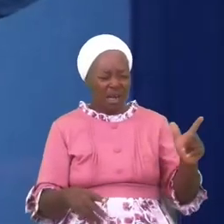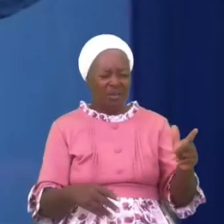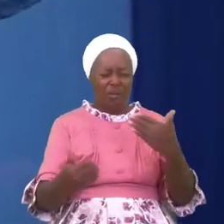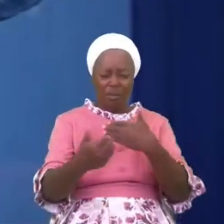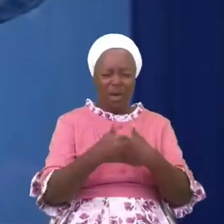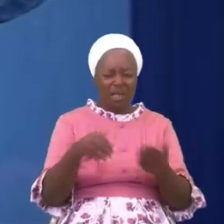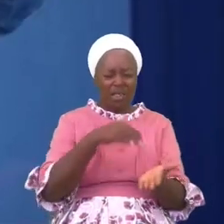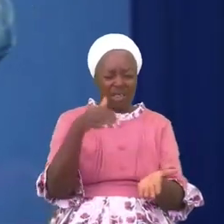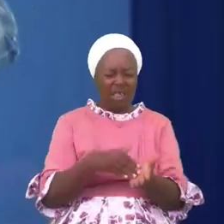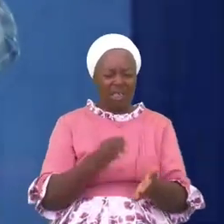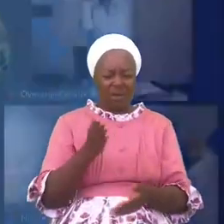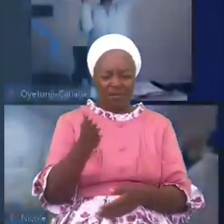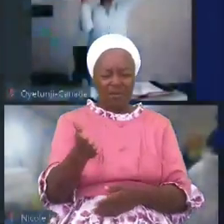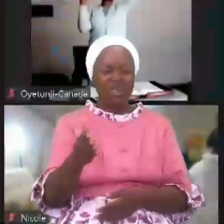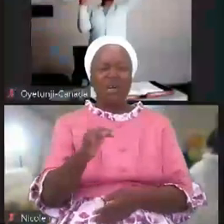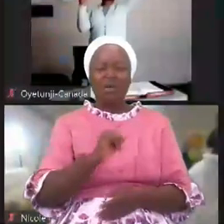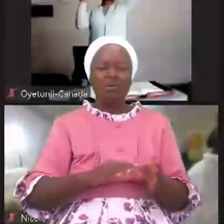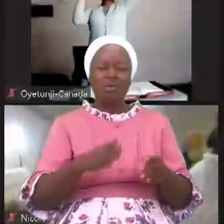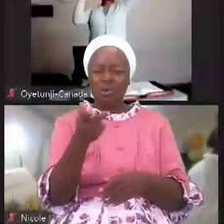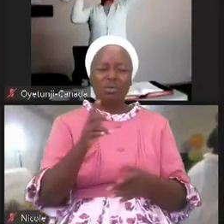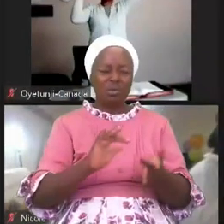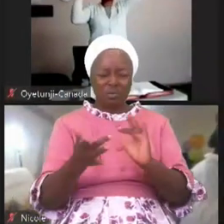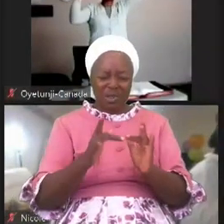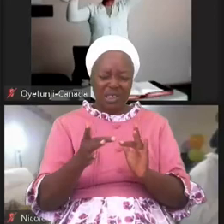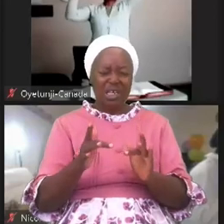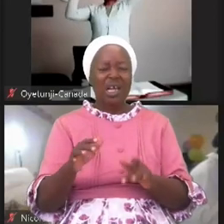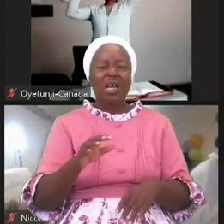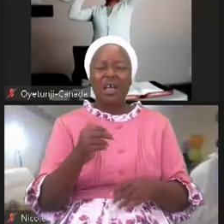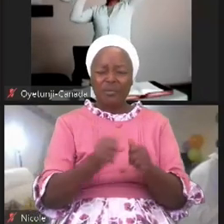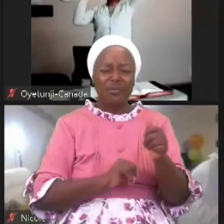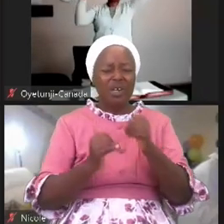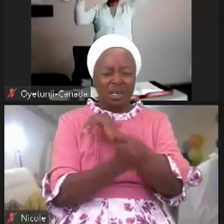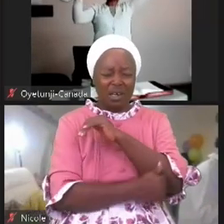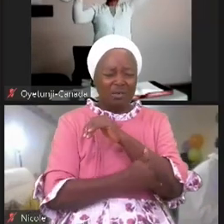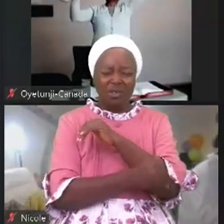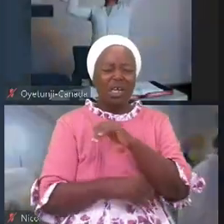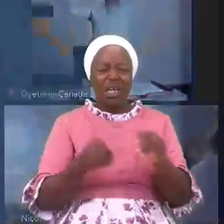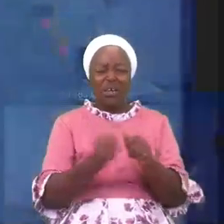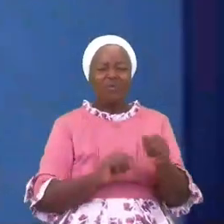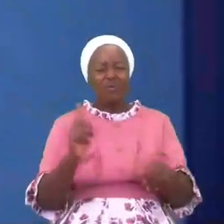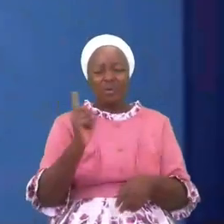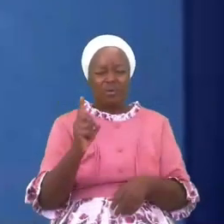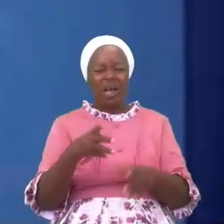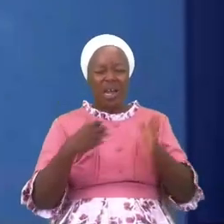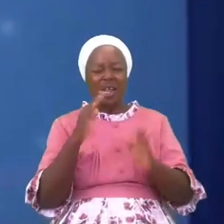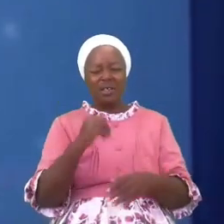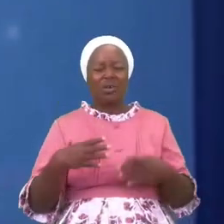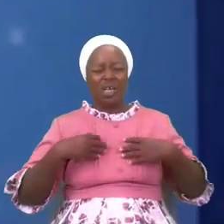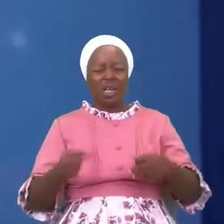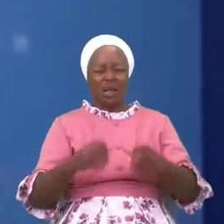online, every country, everywhere, let your healing virtue flow into every life now